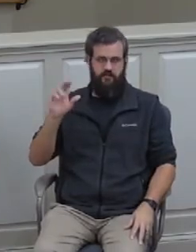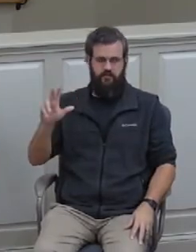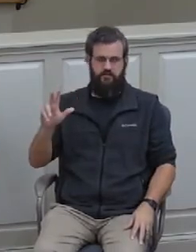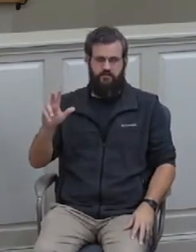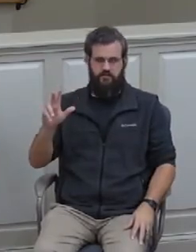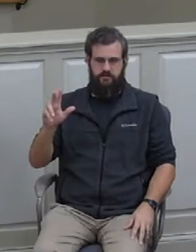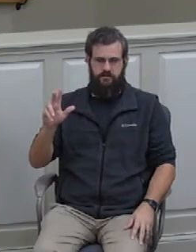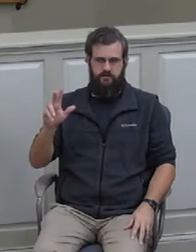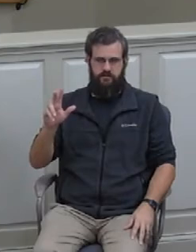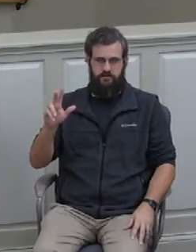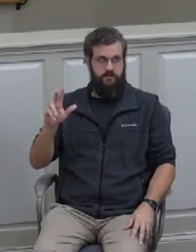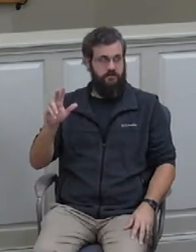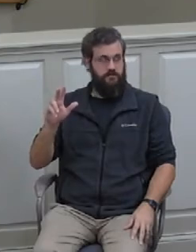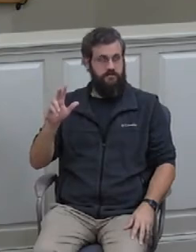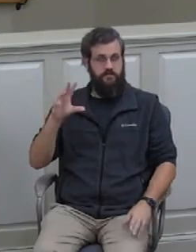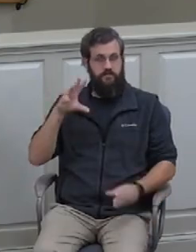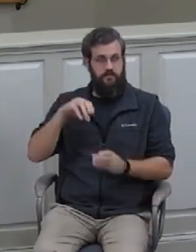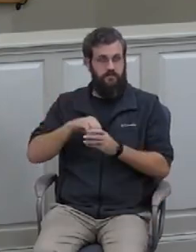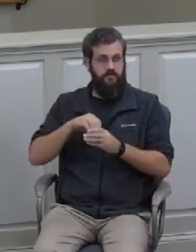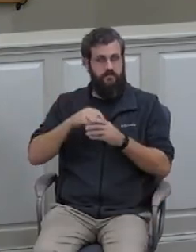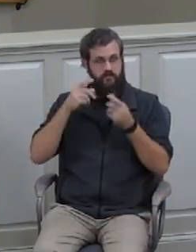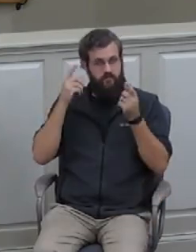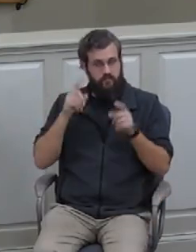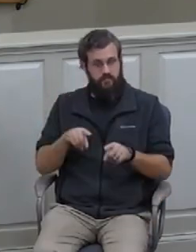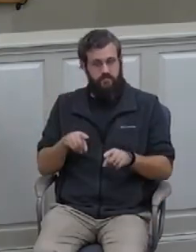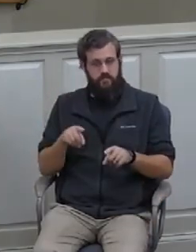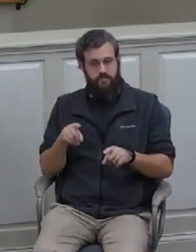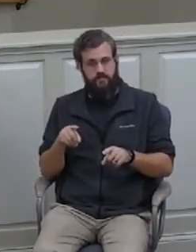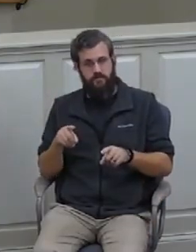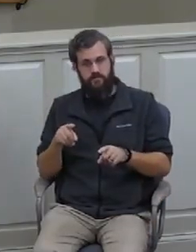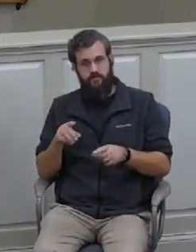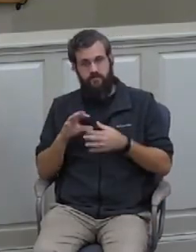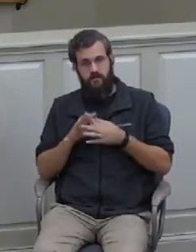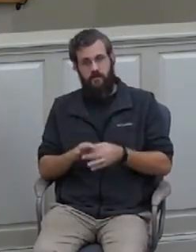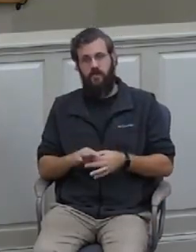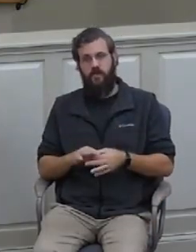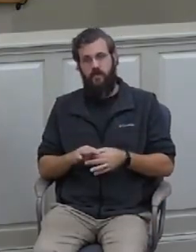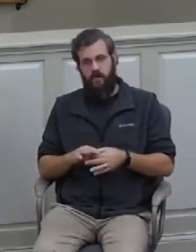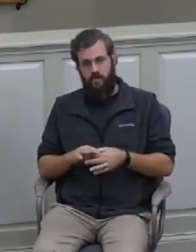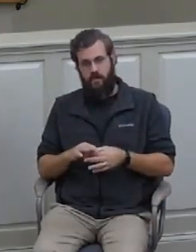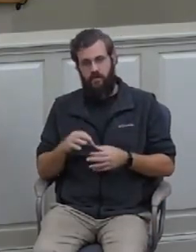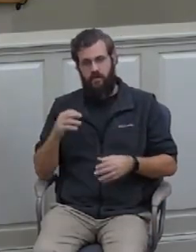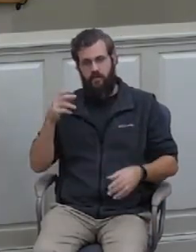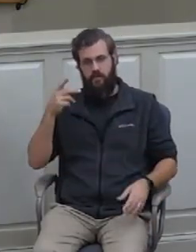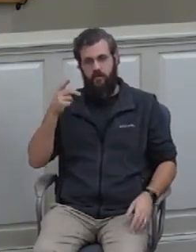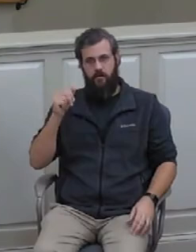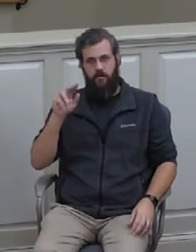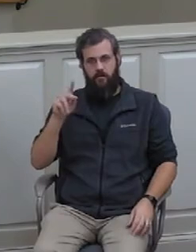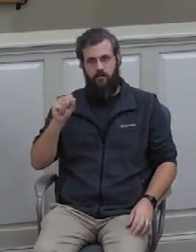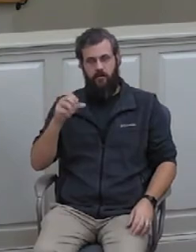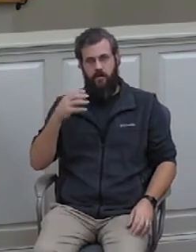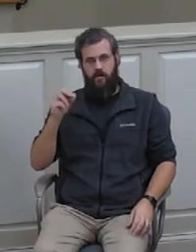2019-11-25-03. This is a participation agreement concerning parks and recreation.